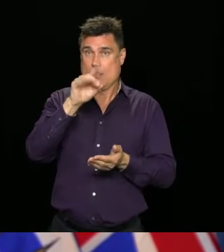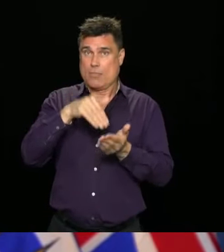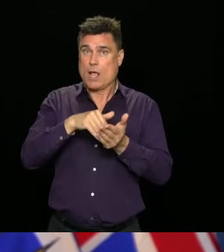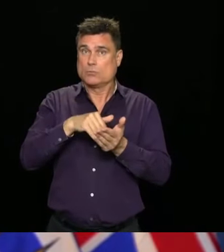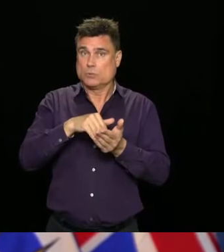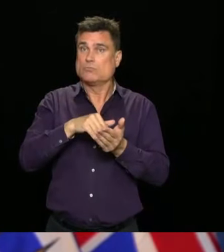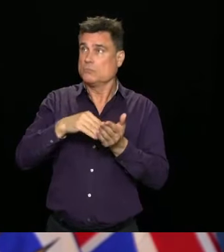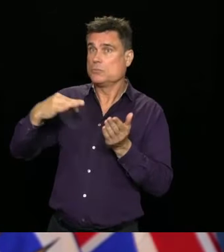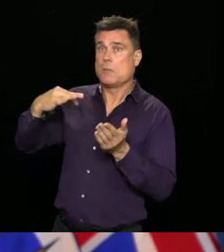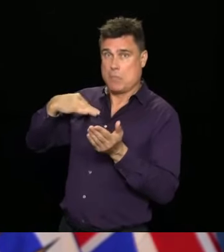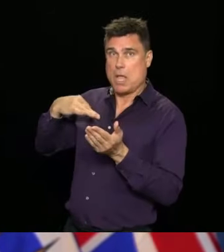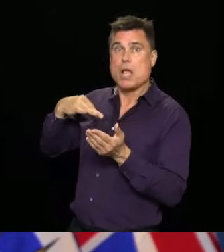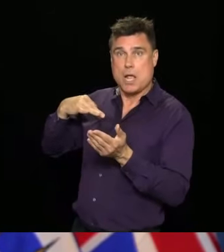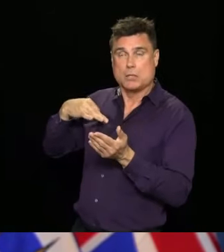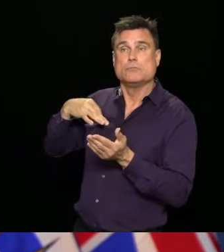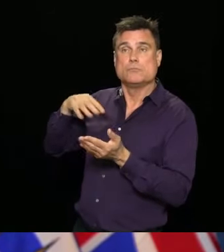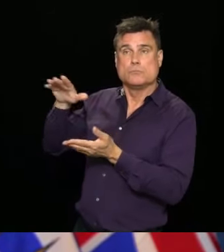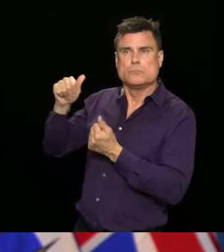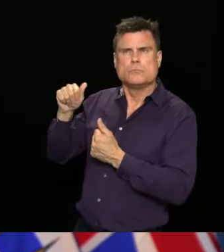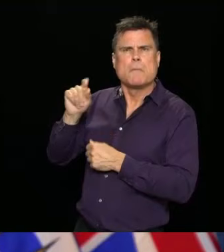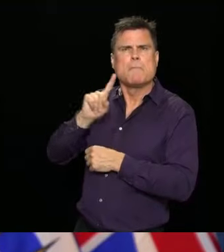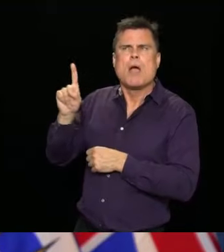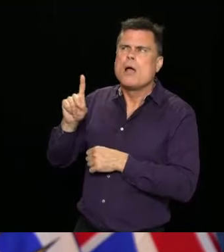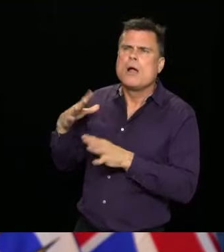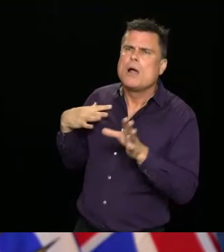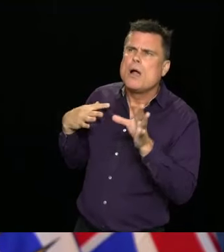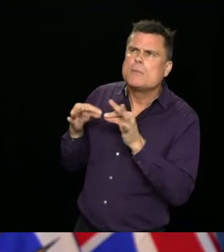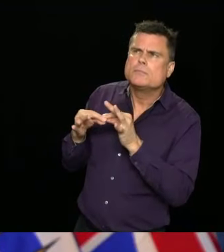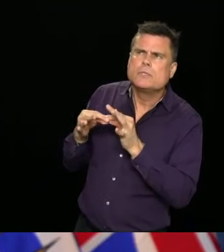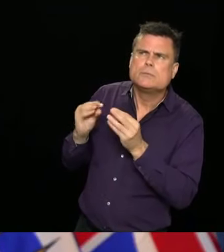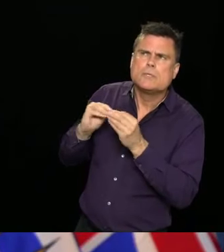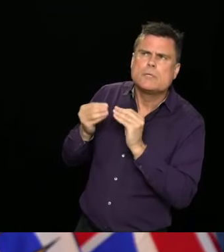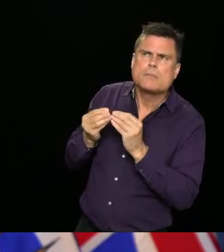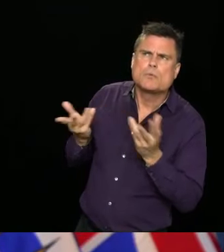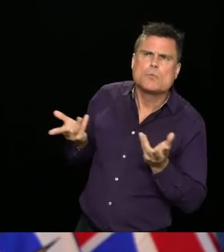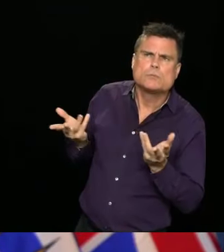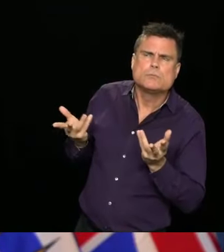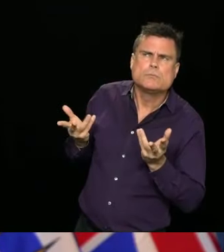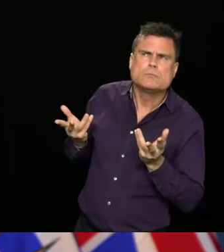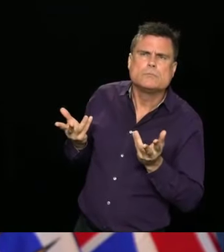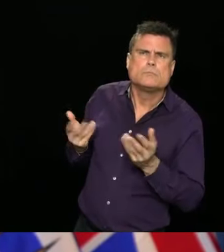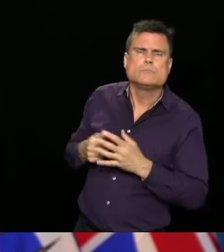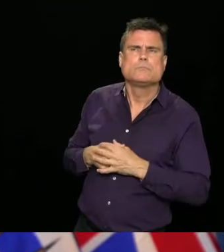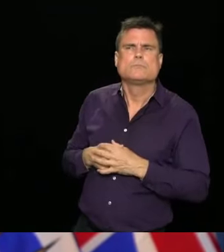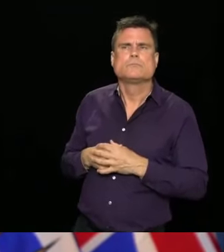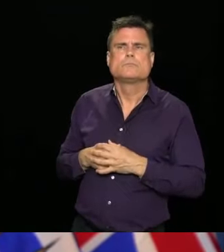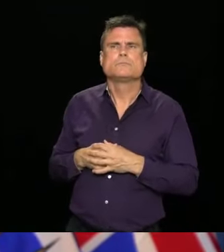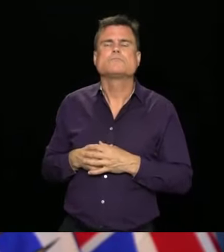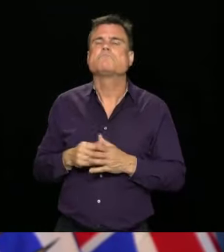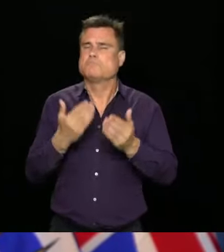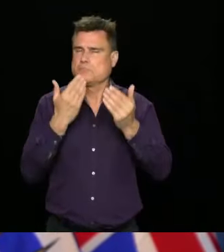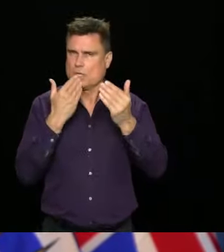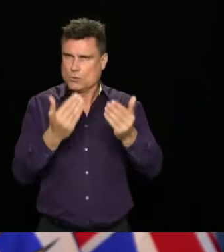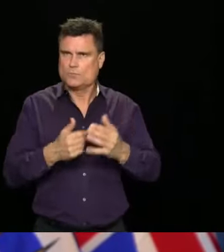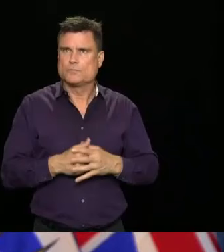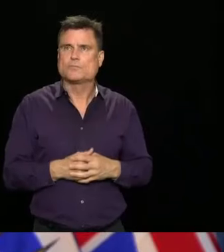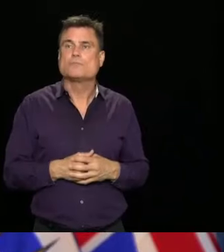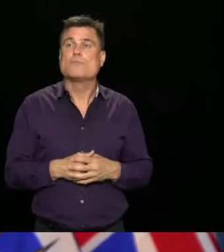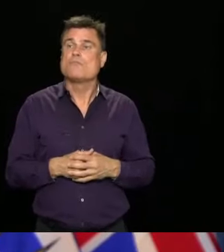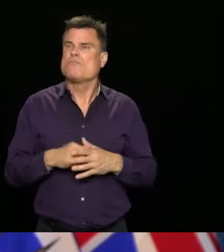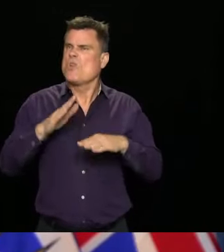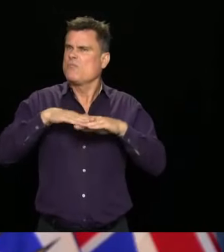million worth. Do you have an updated figure on that program as well? Thank you. Thank you. And I didn't get my numbers for this morning. I know